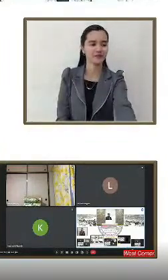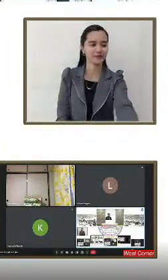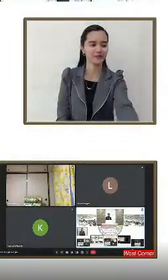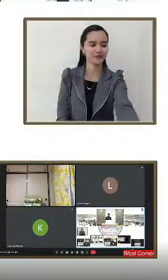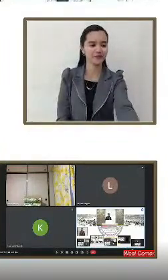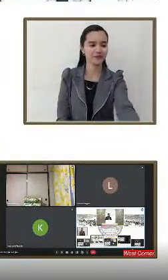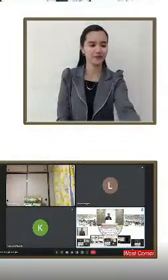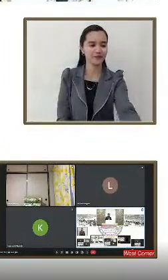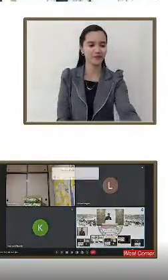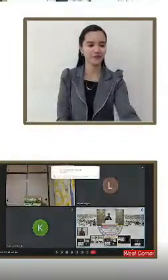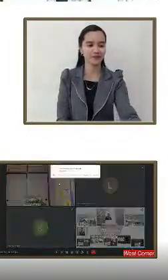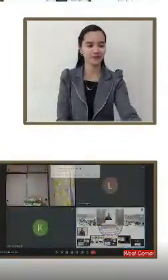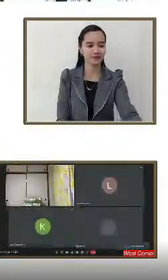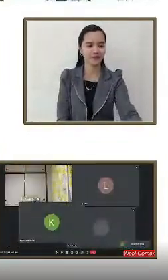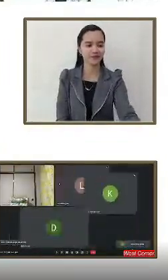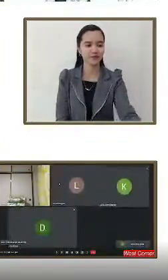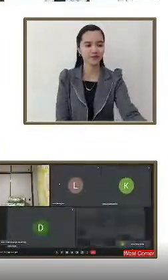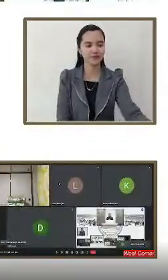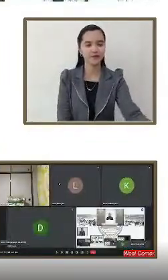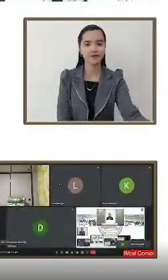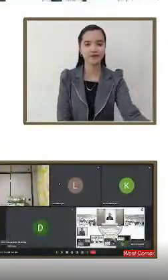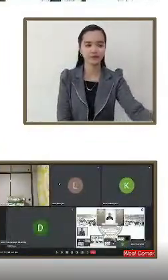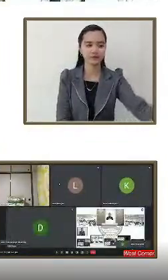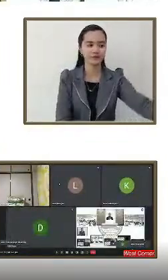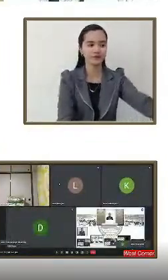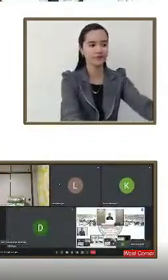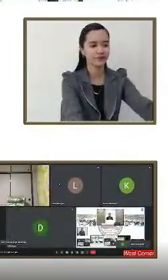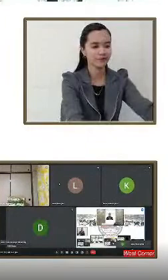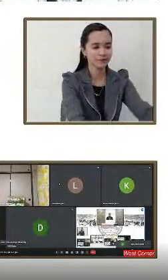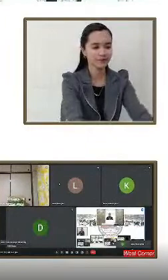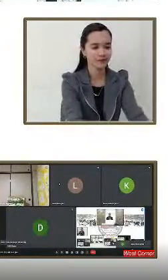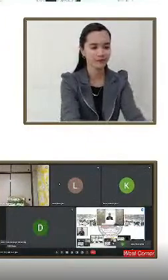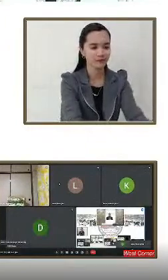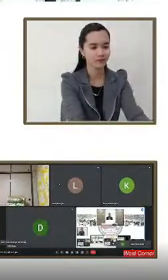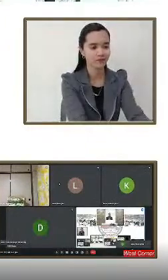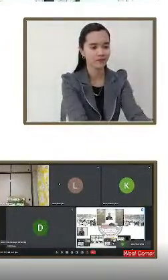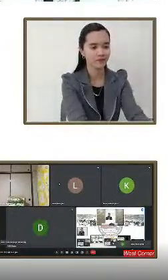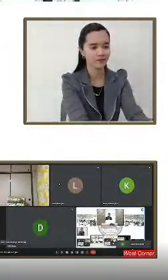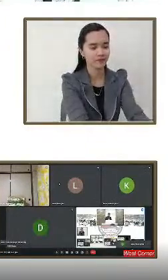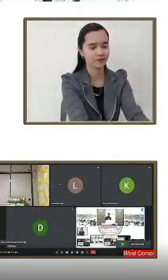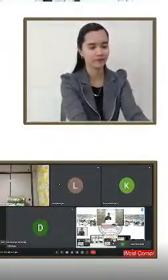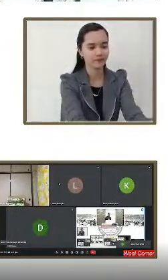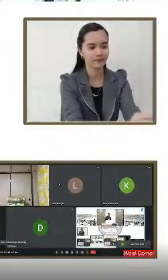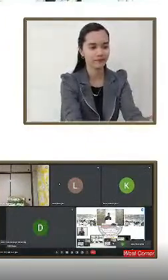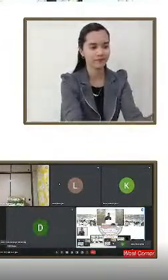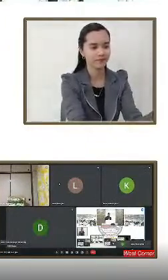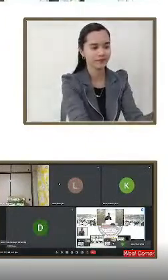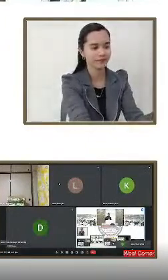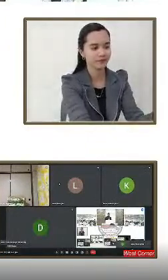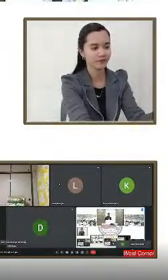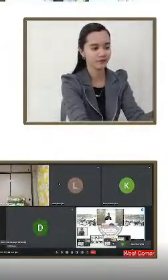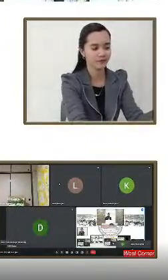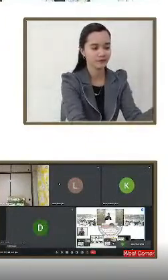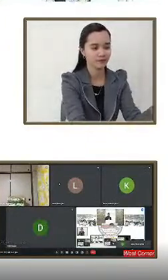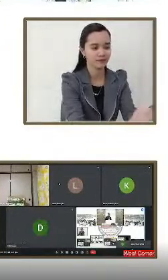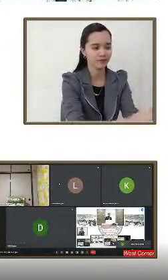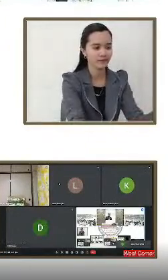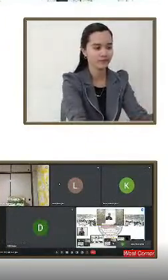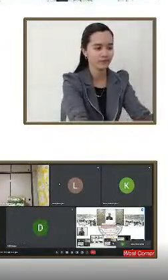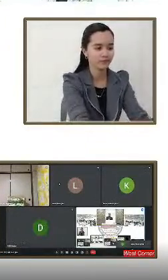Amen. Everybody get your psalmbook, please. Page number 73, sound the battle cry. Page